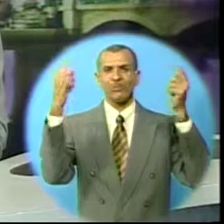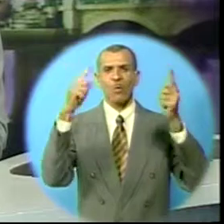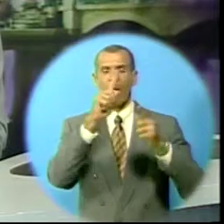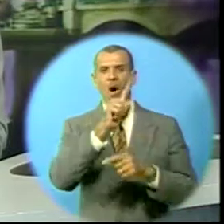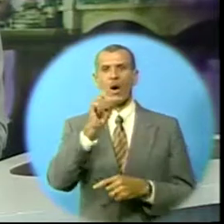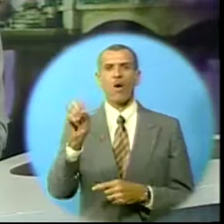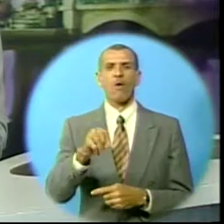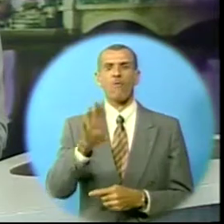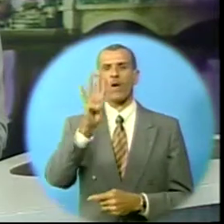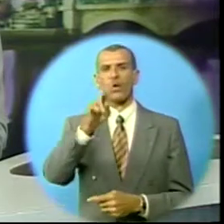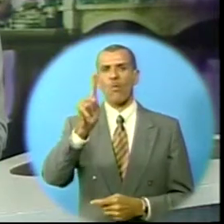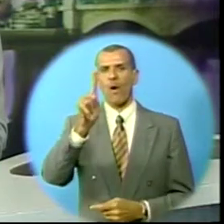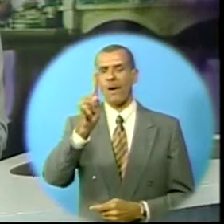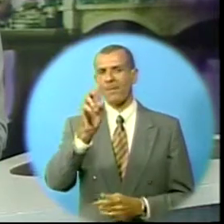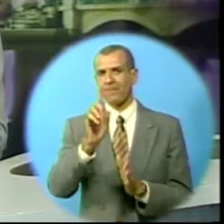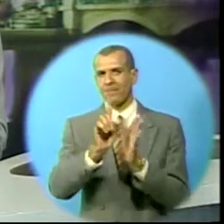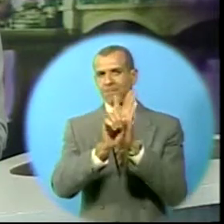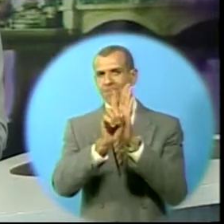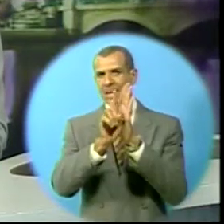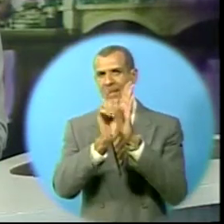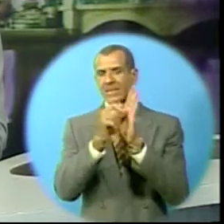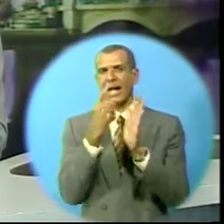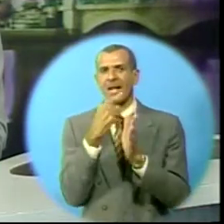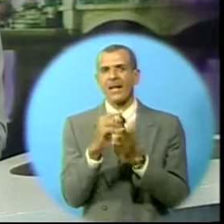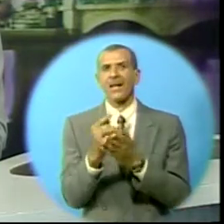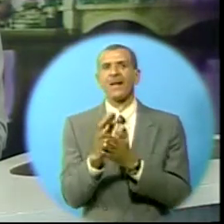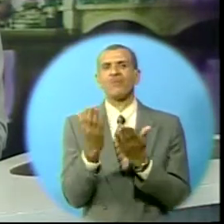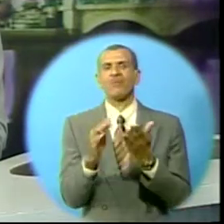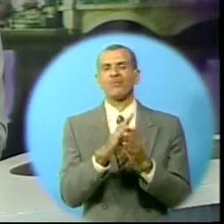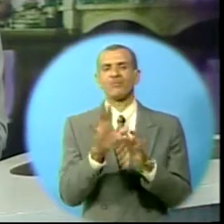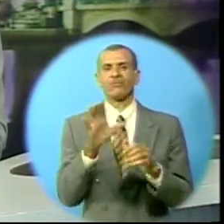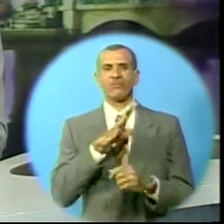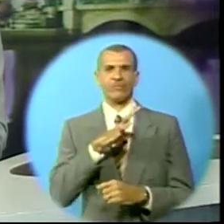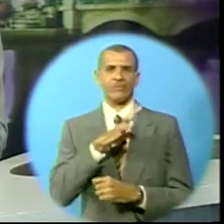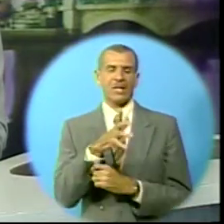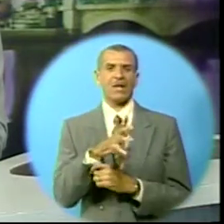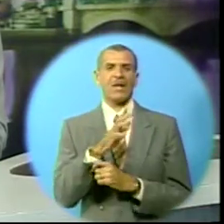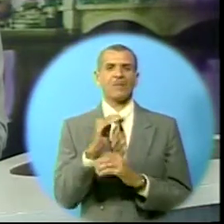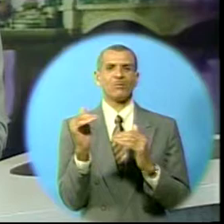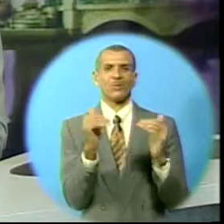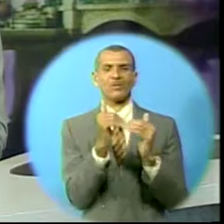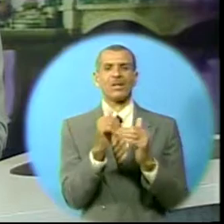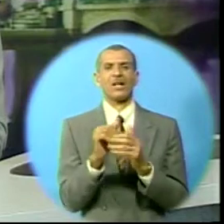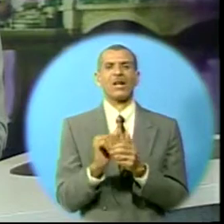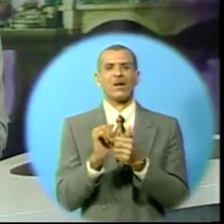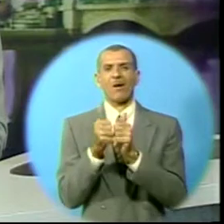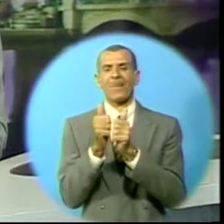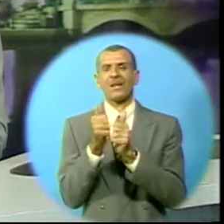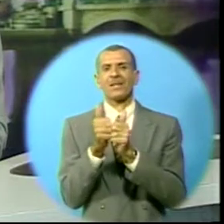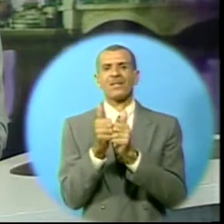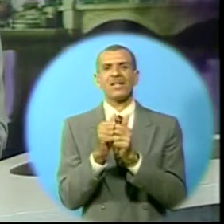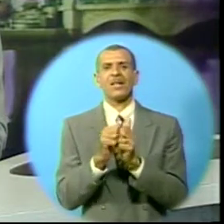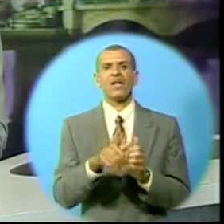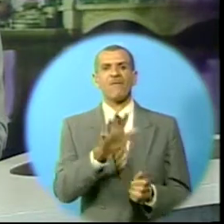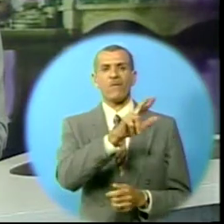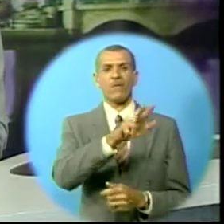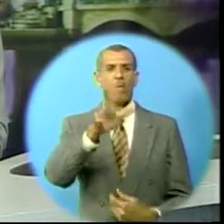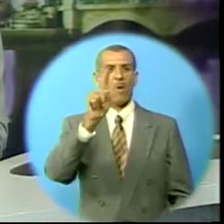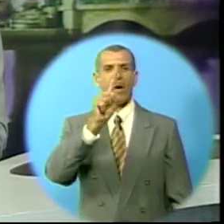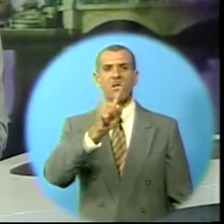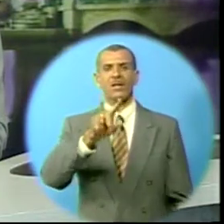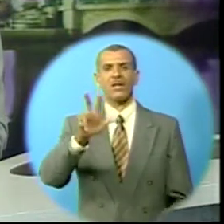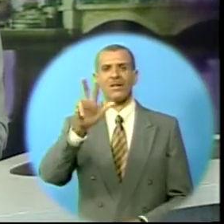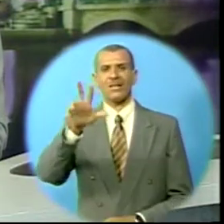hour 41 minutes. Overall, the well-balanced Barbadian lineup proved too much for their opponents, outscoring them 51-36